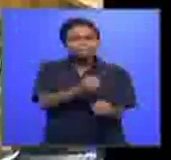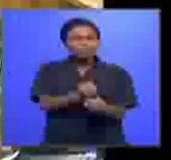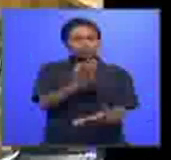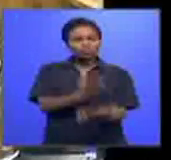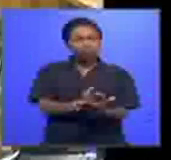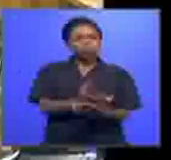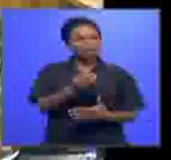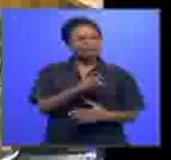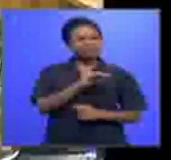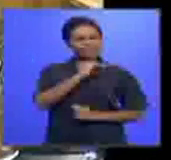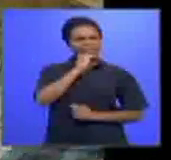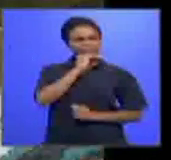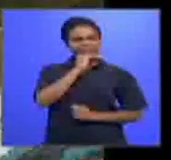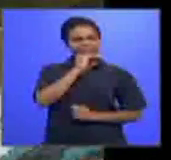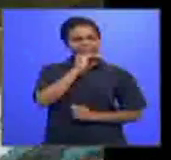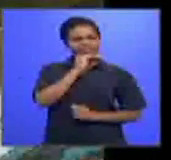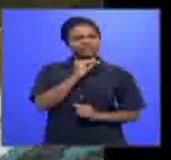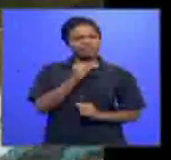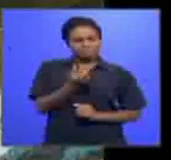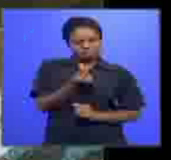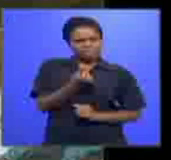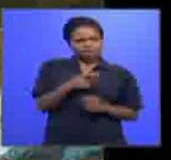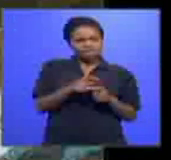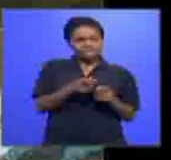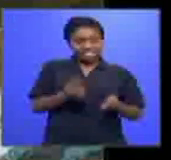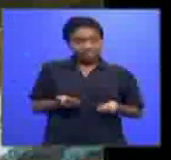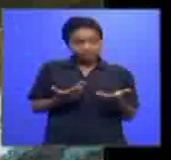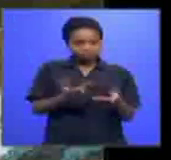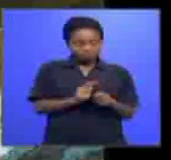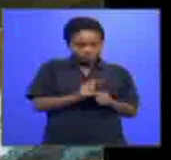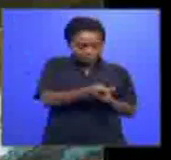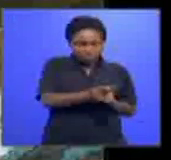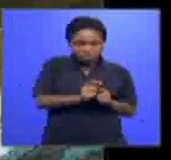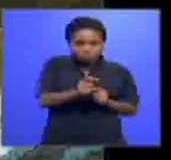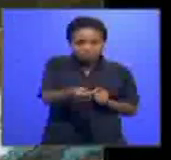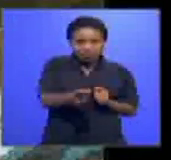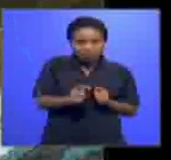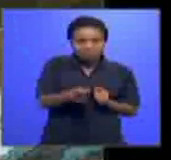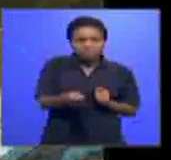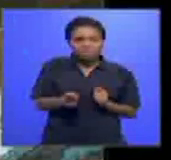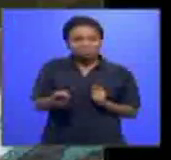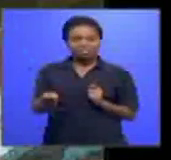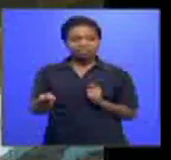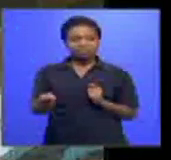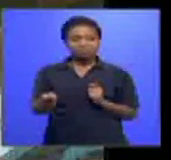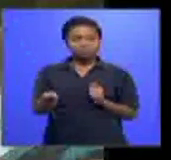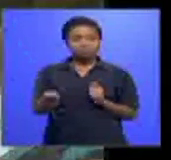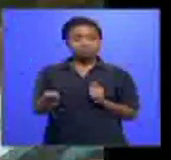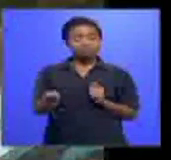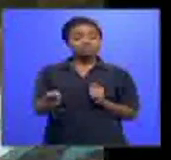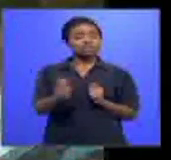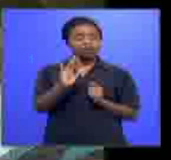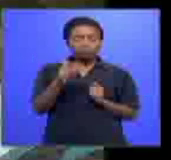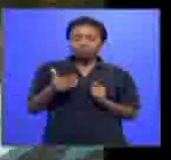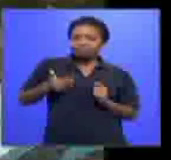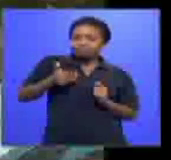for these services. From time to time, we have commissioned studies